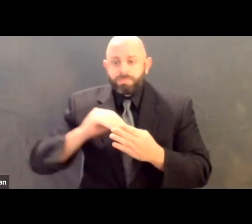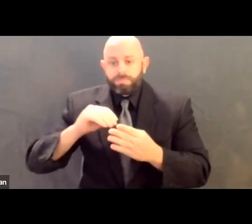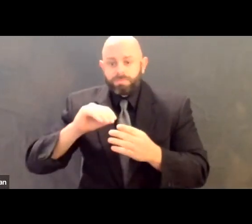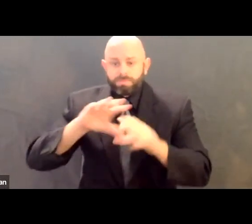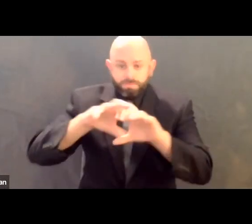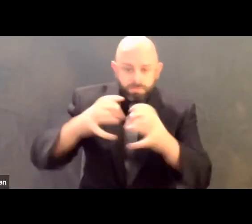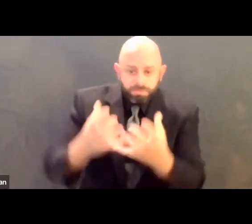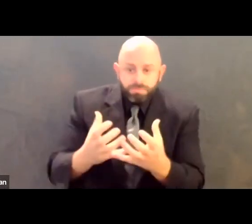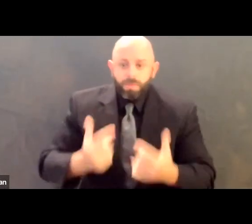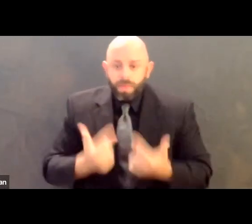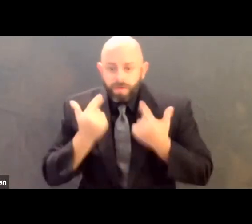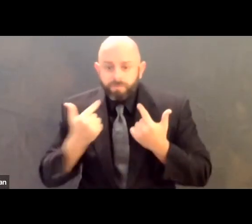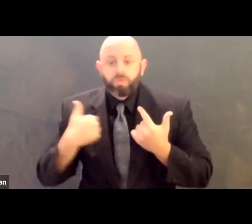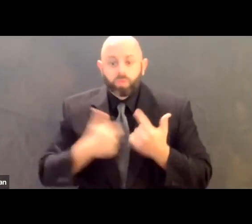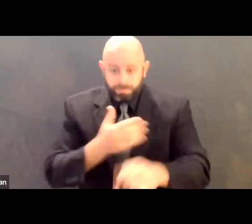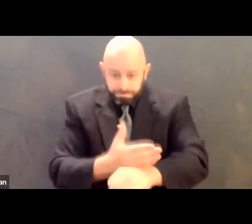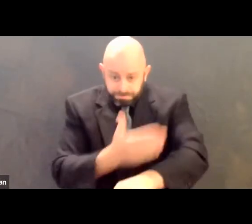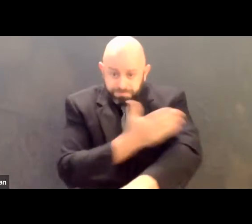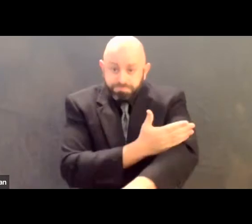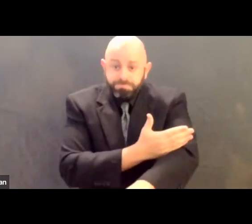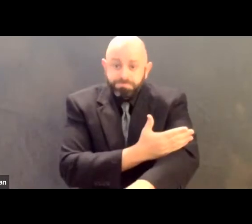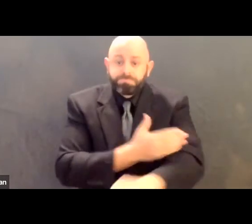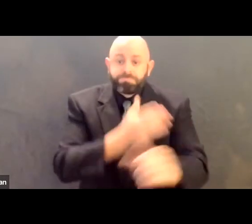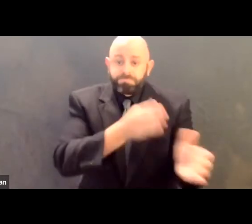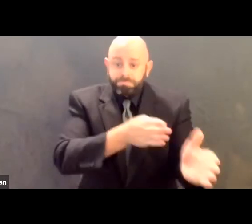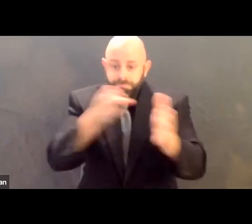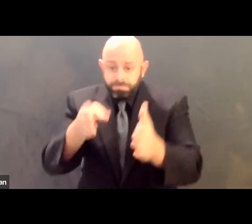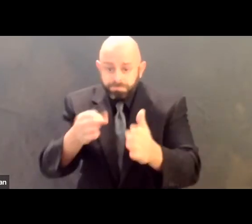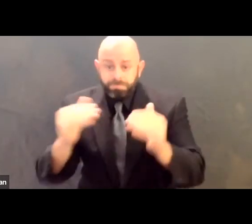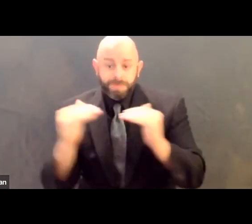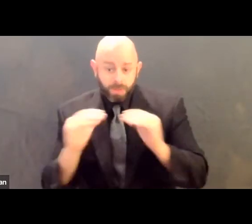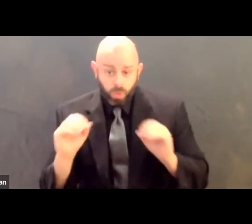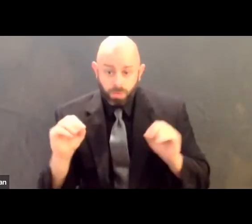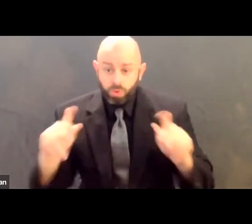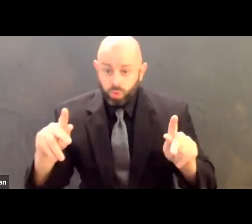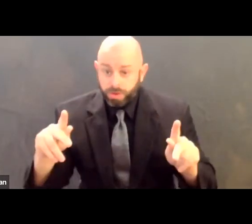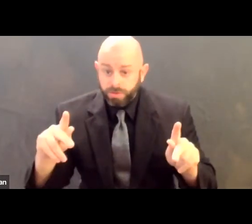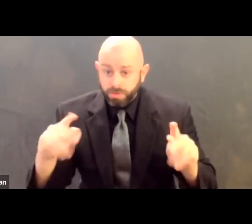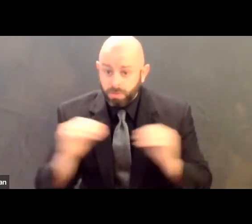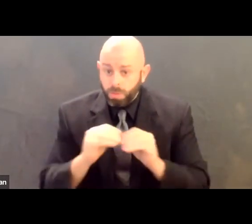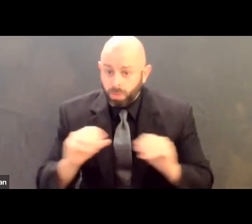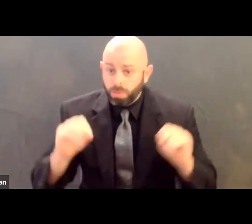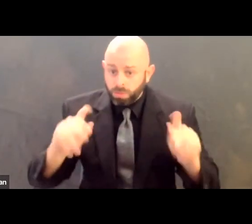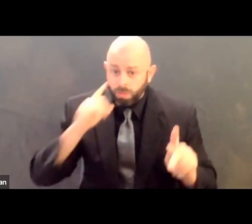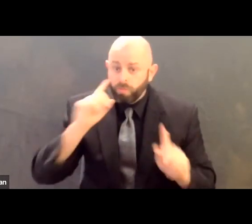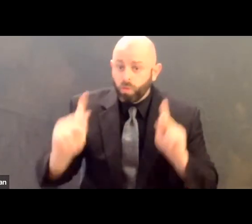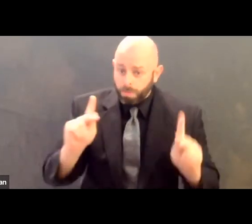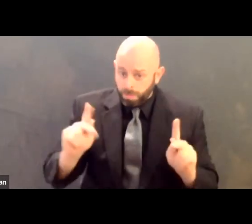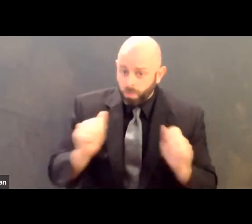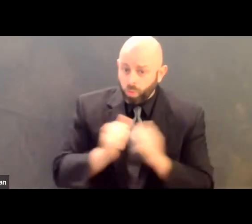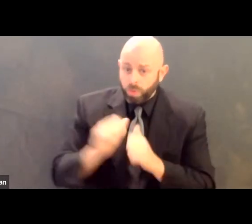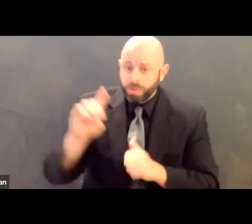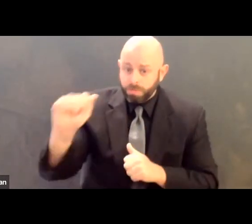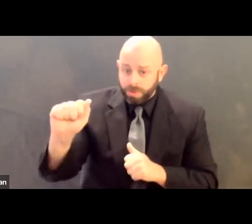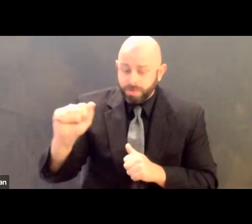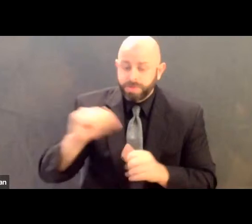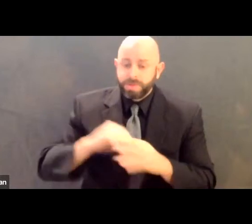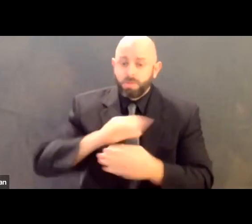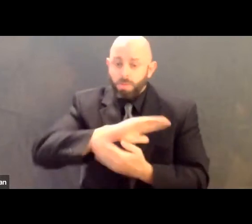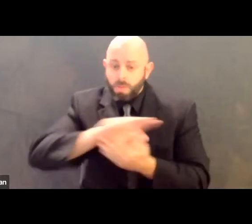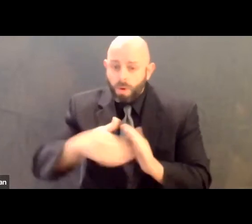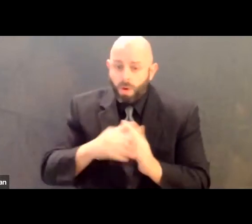So we've made progress there. Equal opportunity, there's more opportunities for persons with disabilities in all